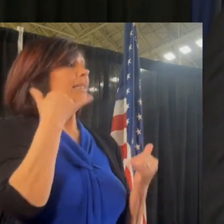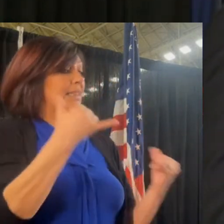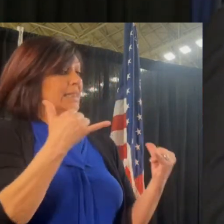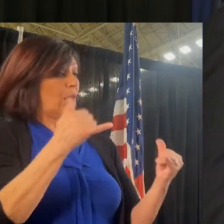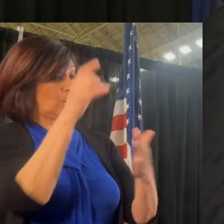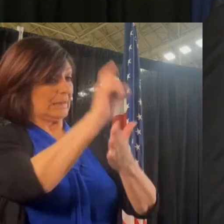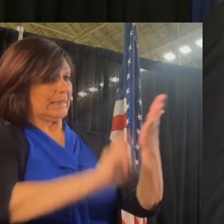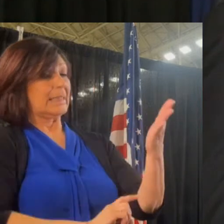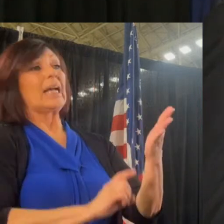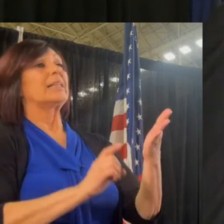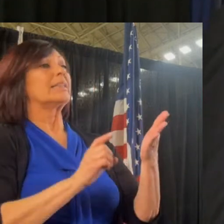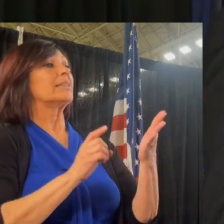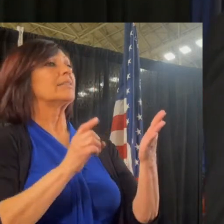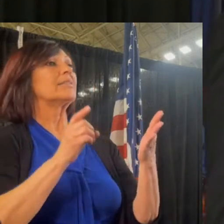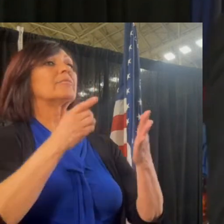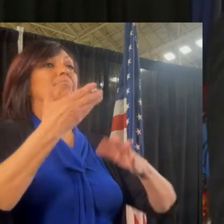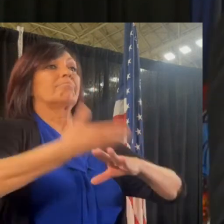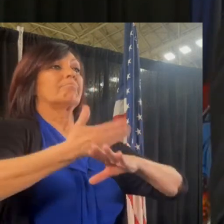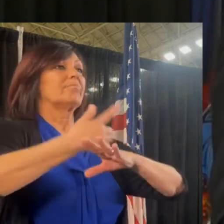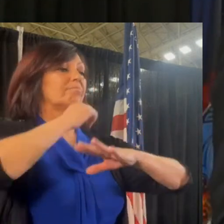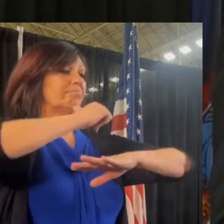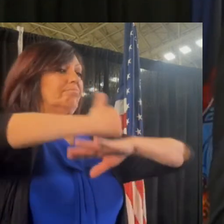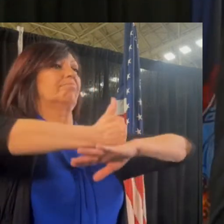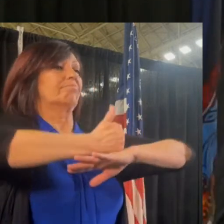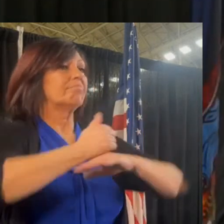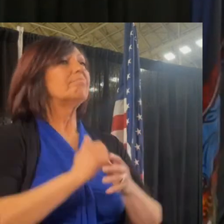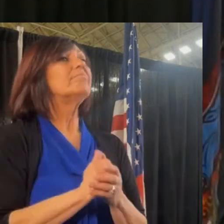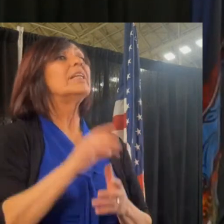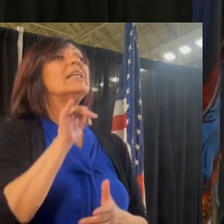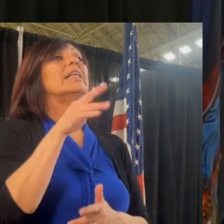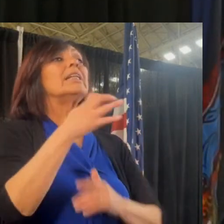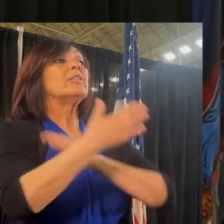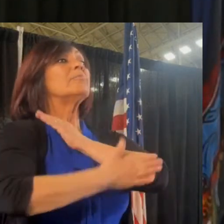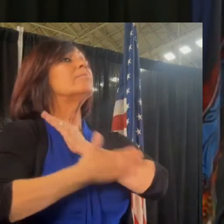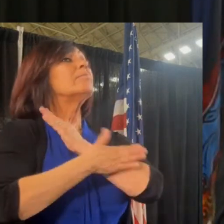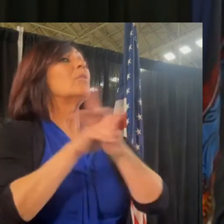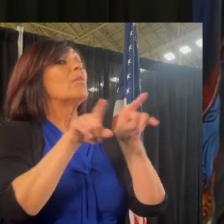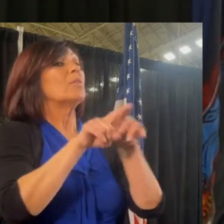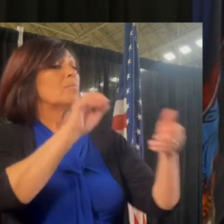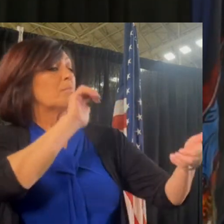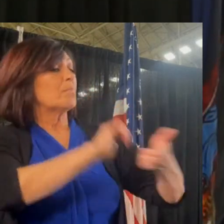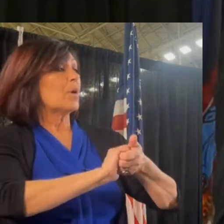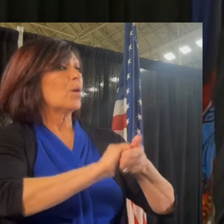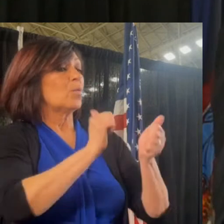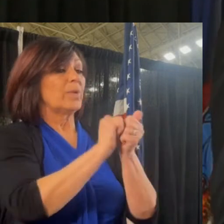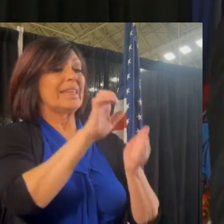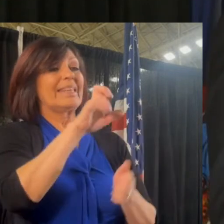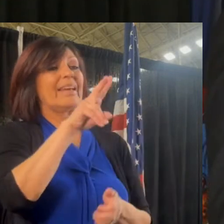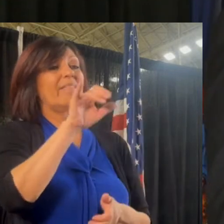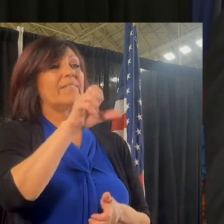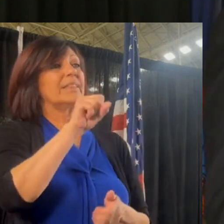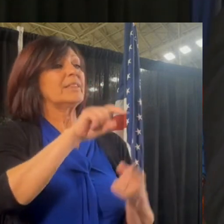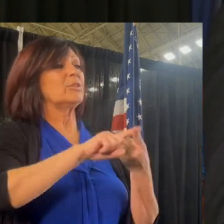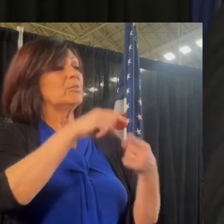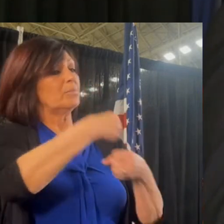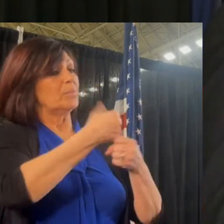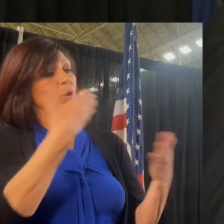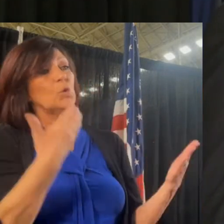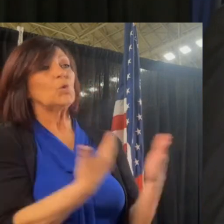now designing the road and infrastructure for the site. Erie County also partnered with the town of Evans to construct a